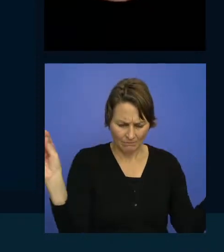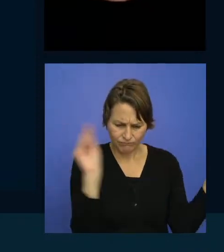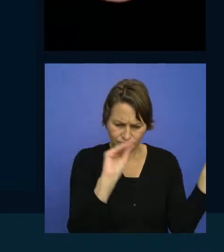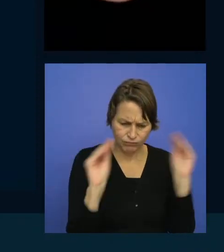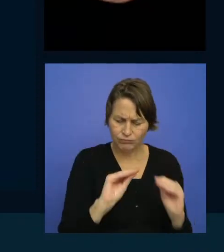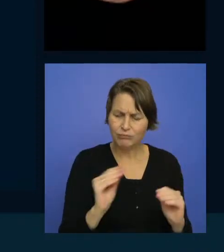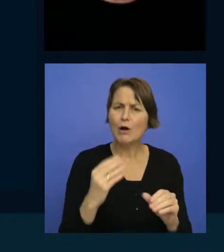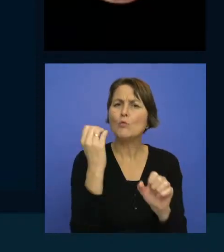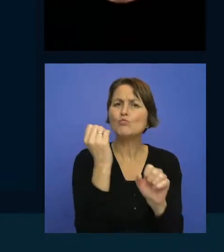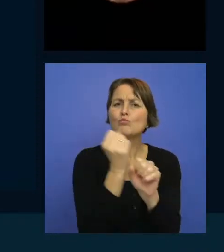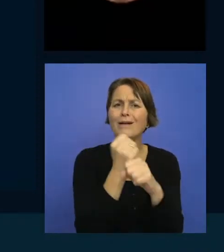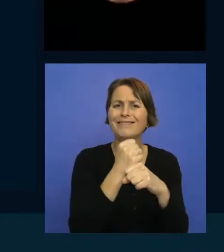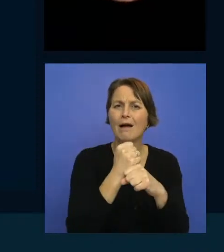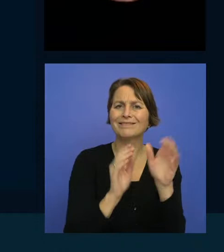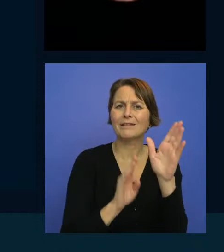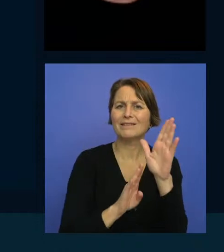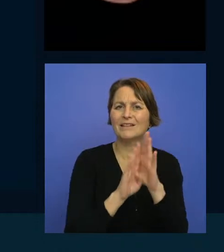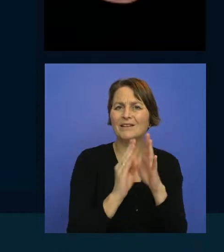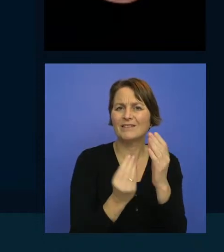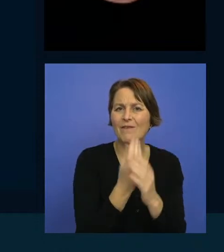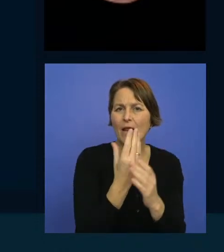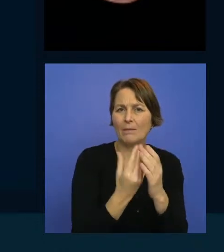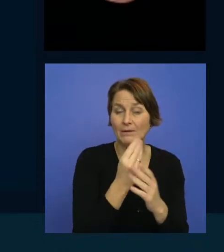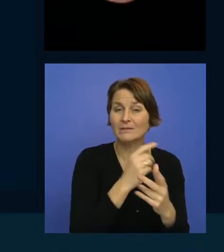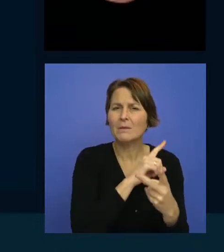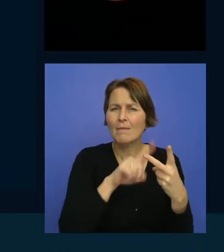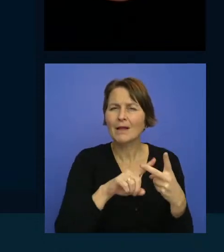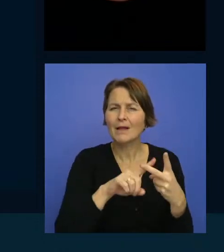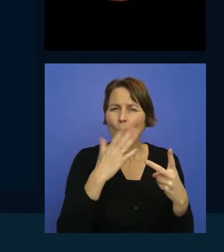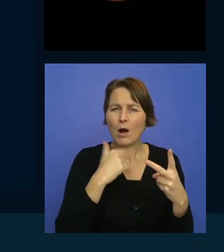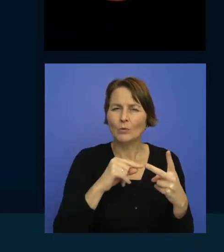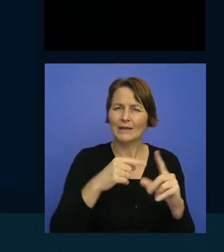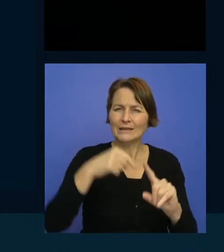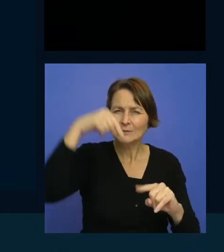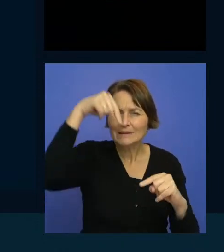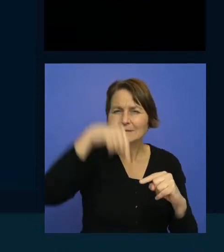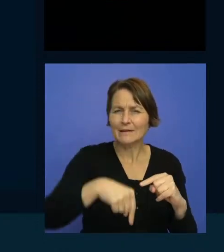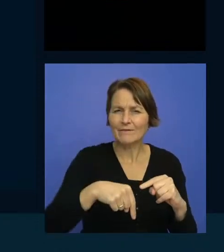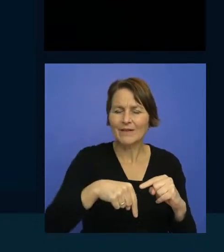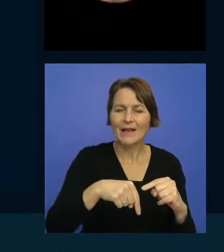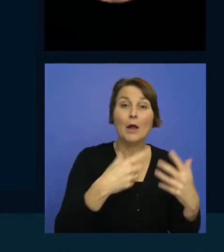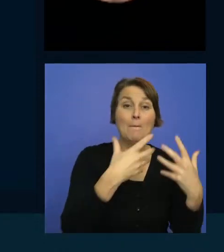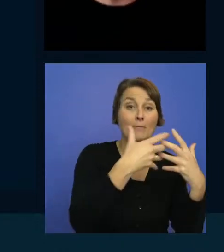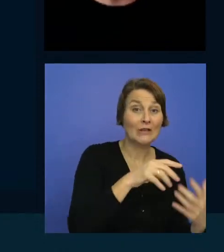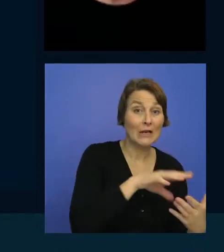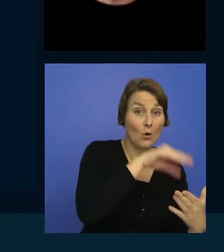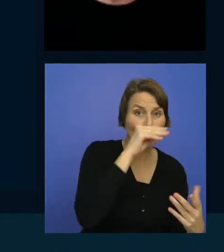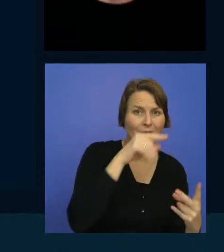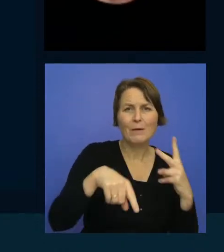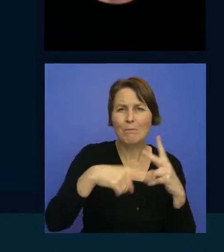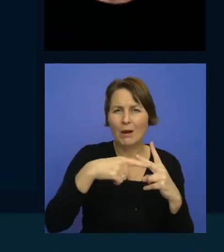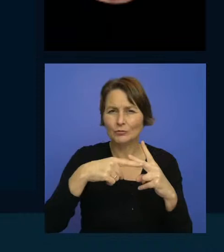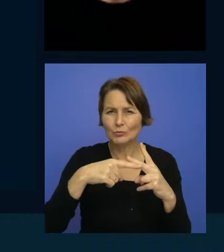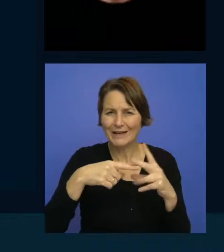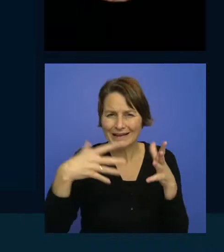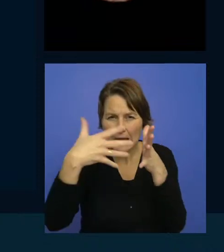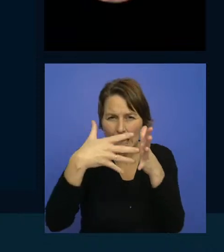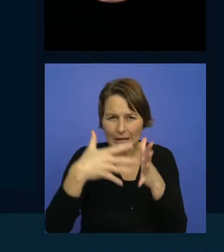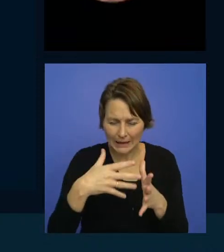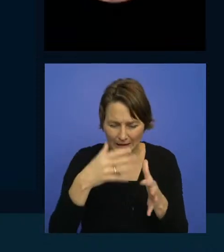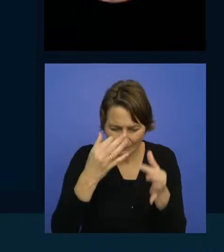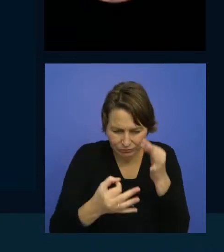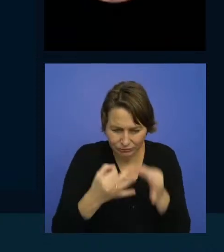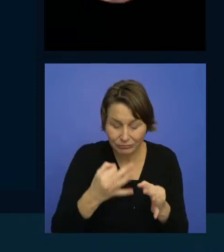analytics and AI and machine learning, because it's a very broad portfolio and I have a limited amount of time, so it'd be hard to cover